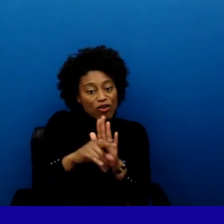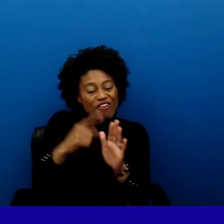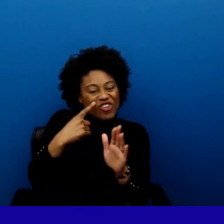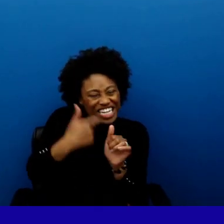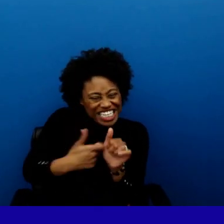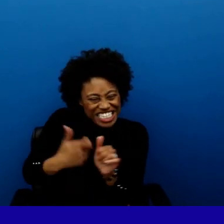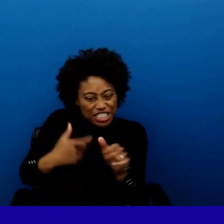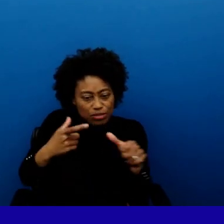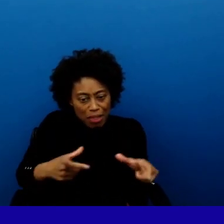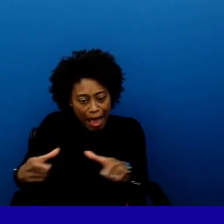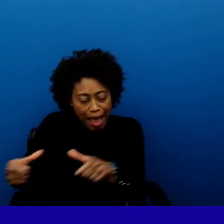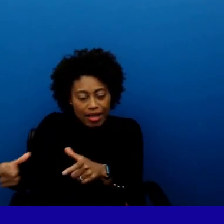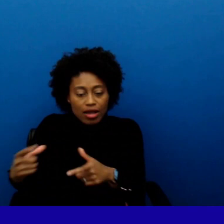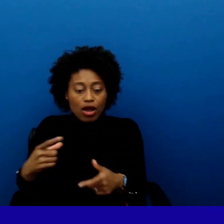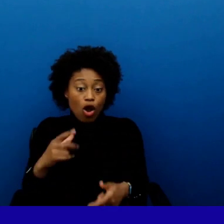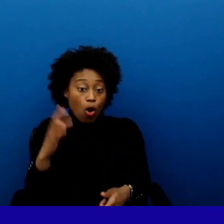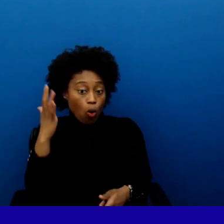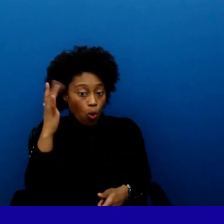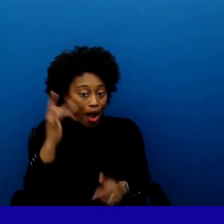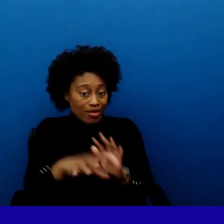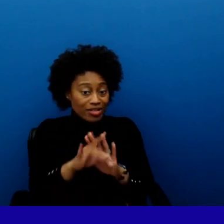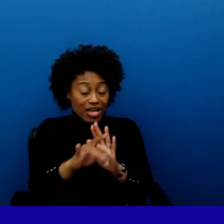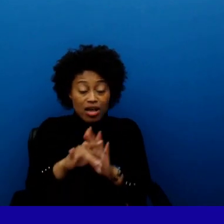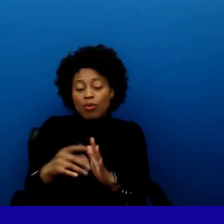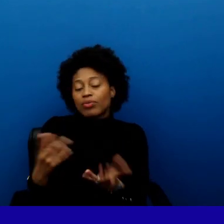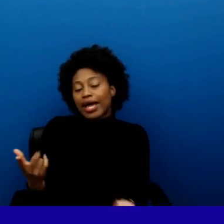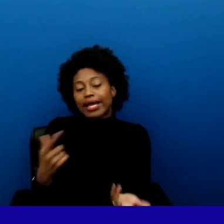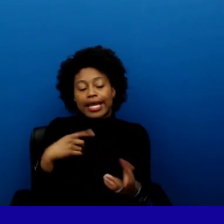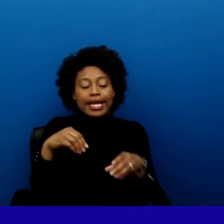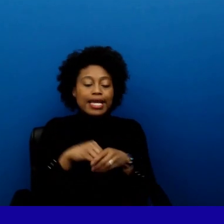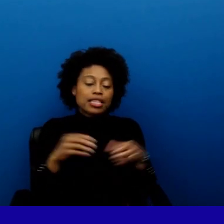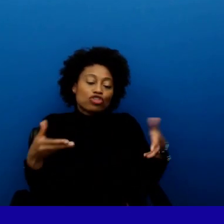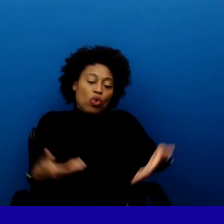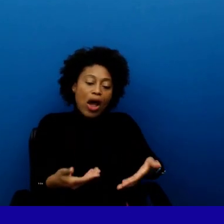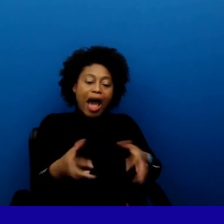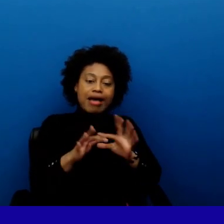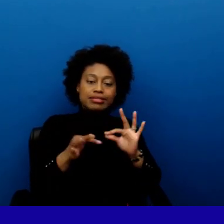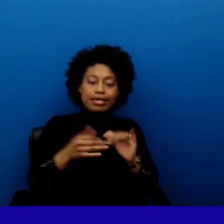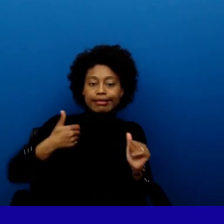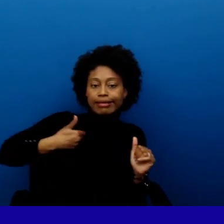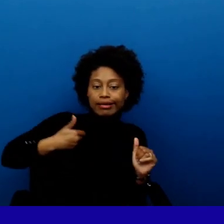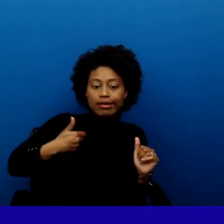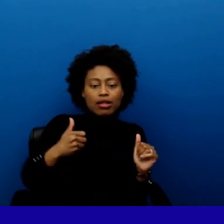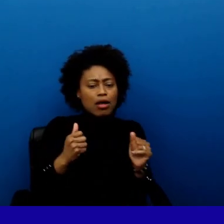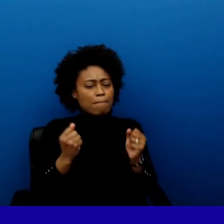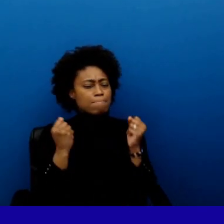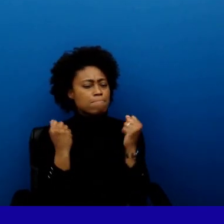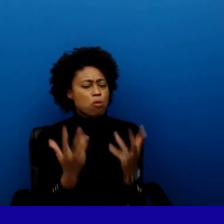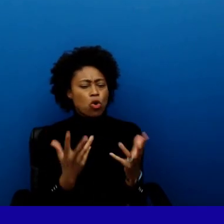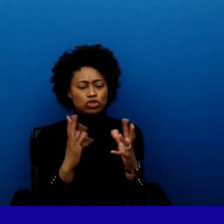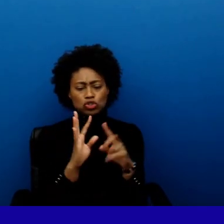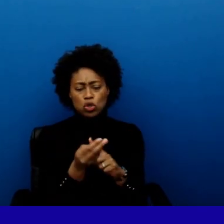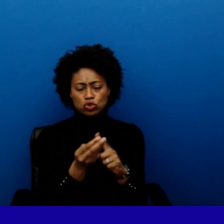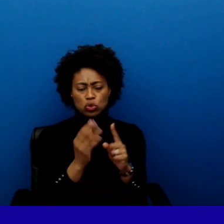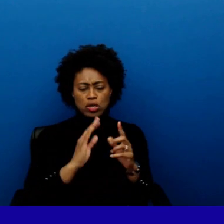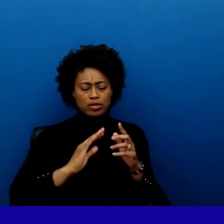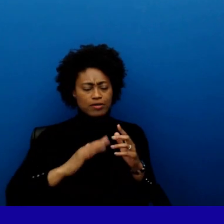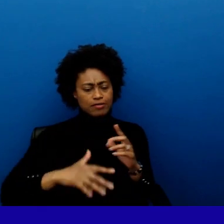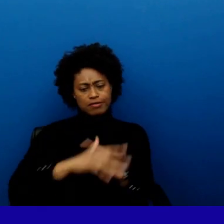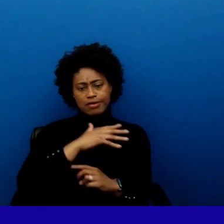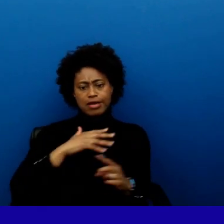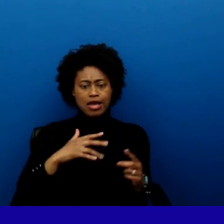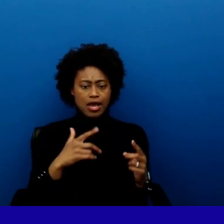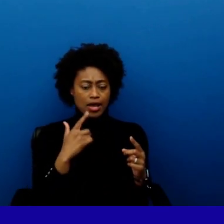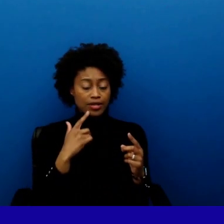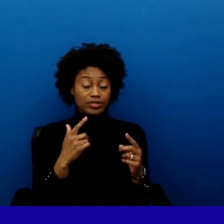I chose. I talk about it a bit in the introduction. Like Canada is a very multicultural society, and a lot of